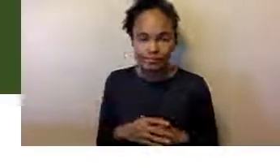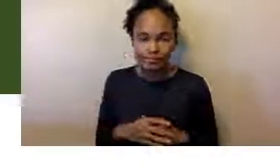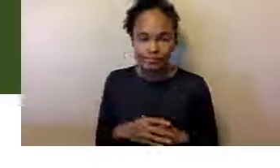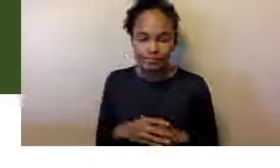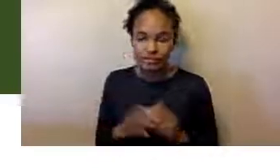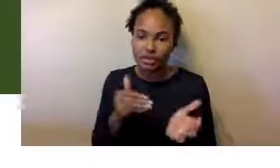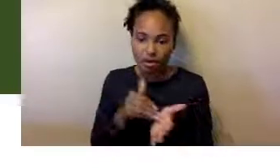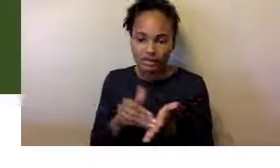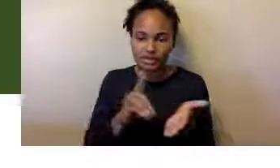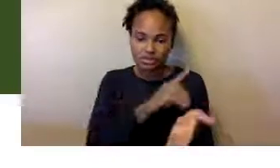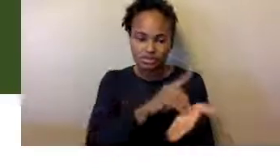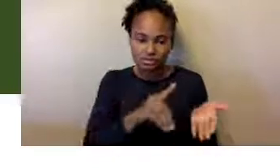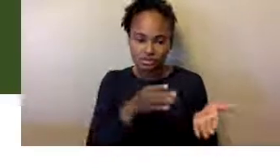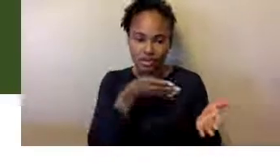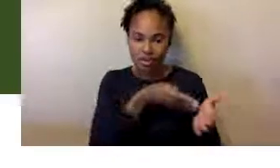illness.